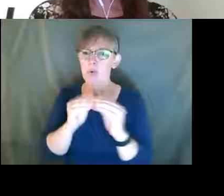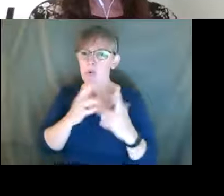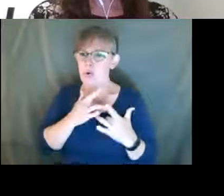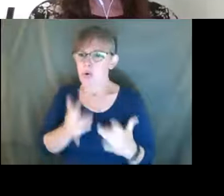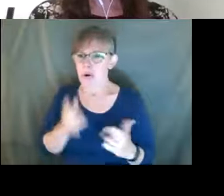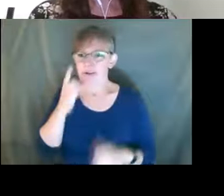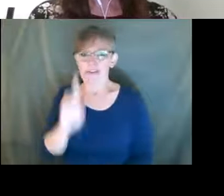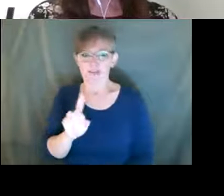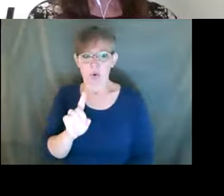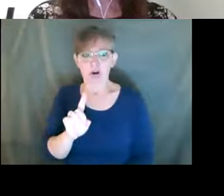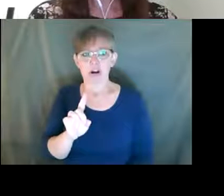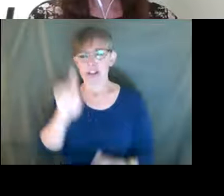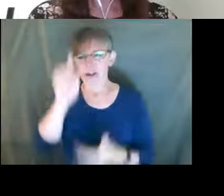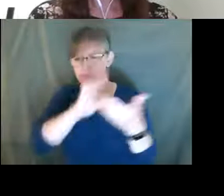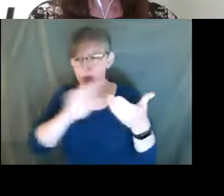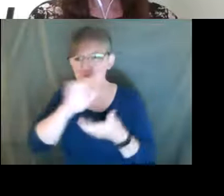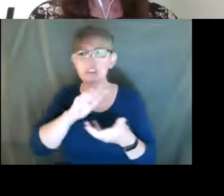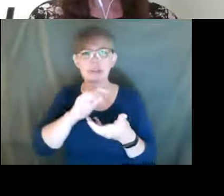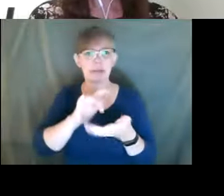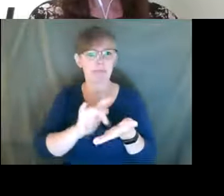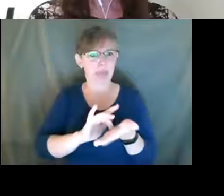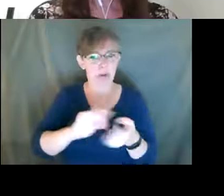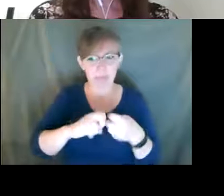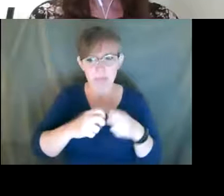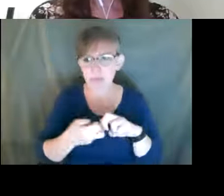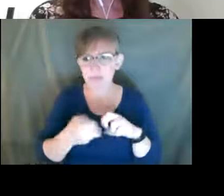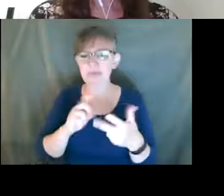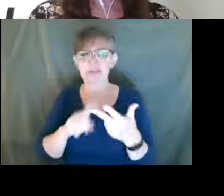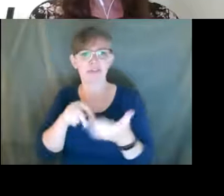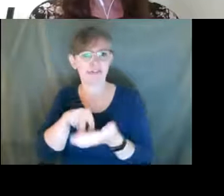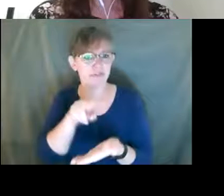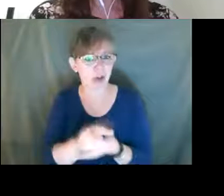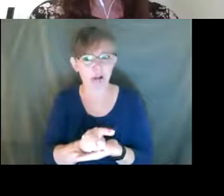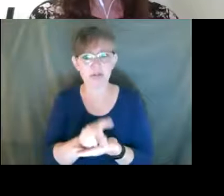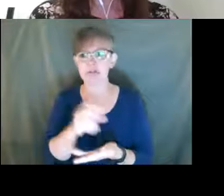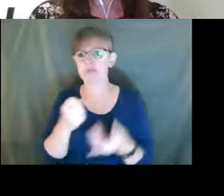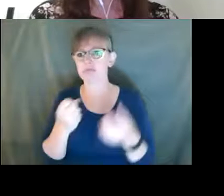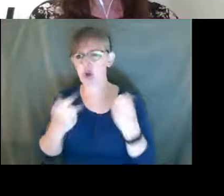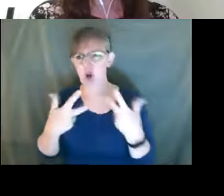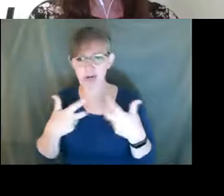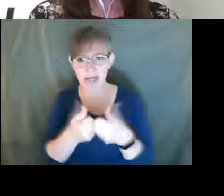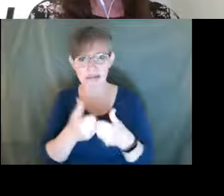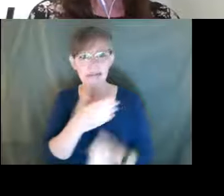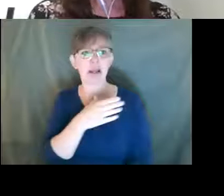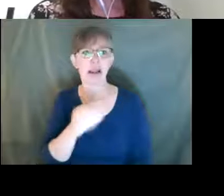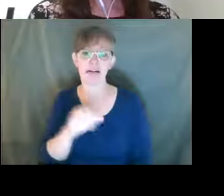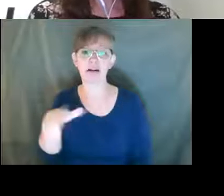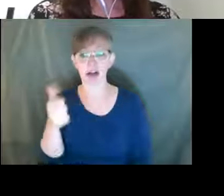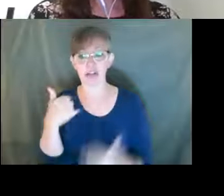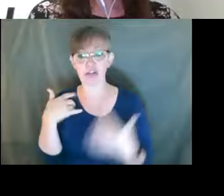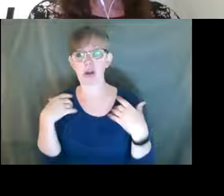errors, falls, fractures, car accidents, and worsening of existing health conditions, such